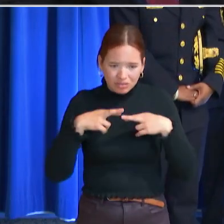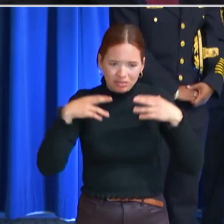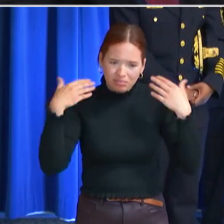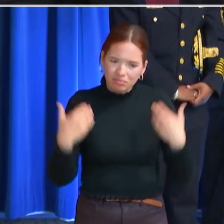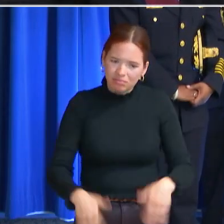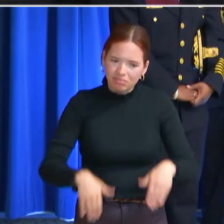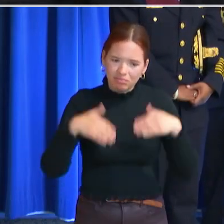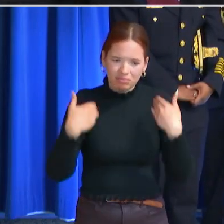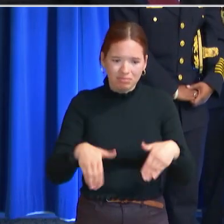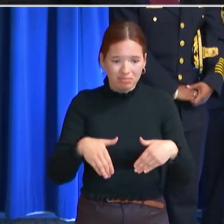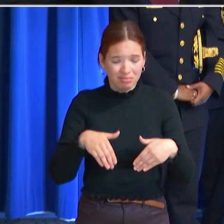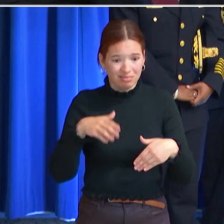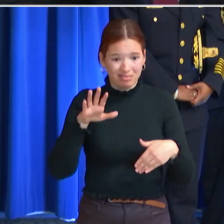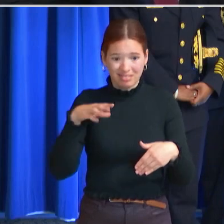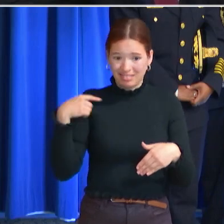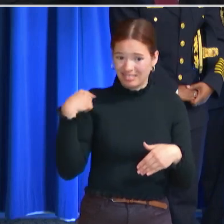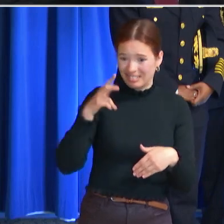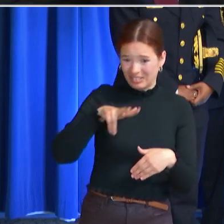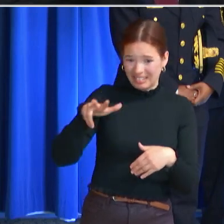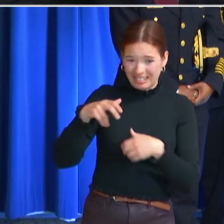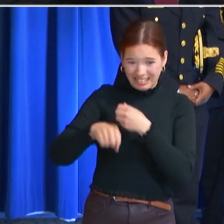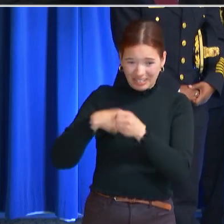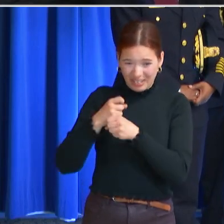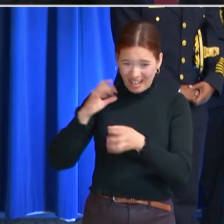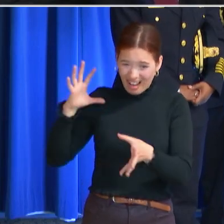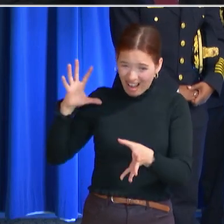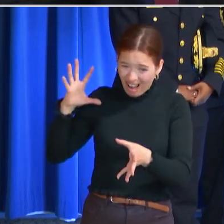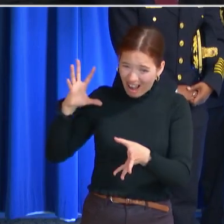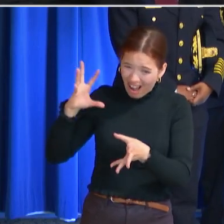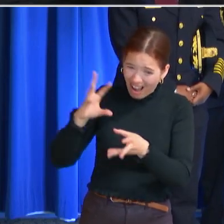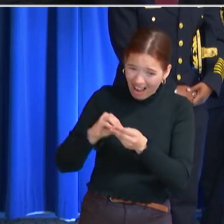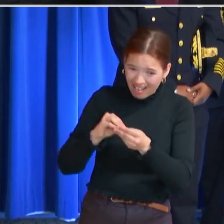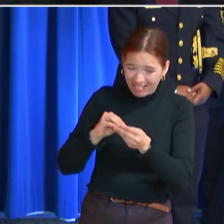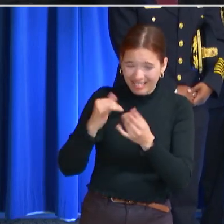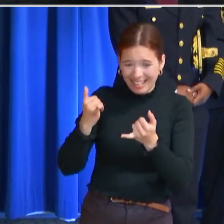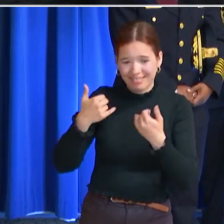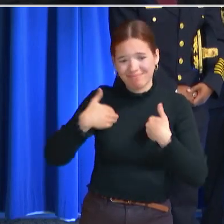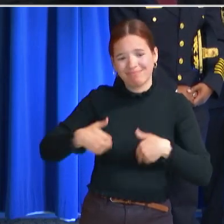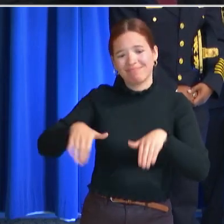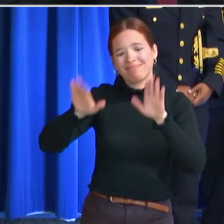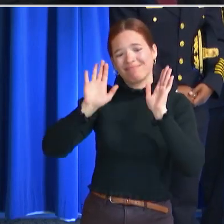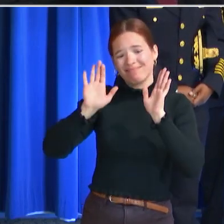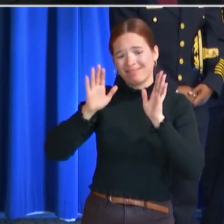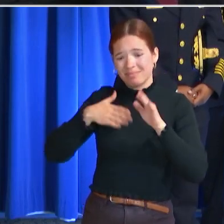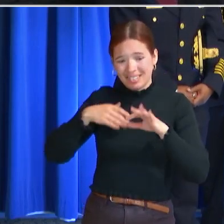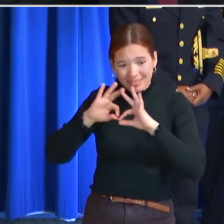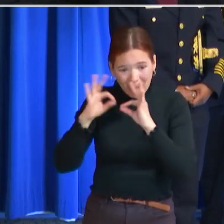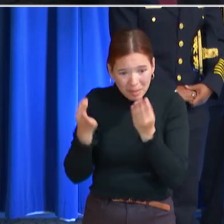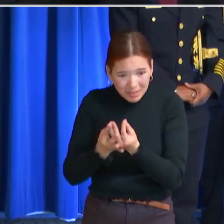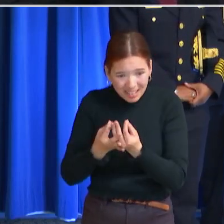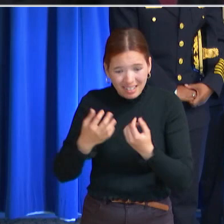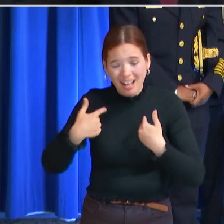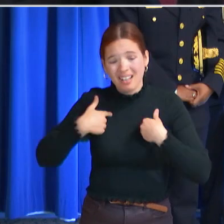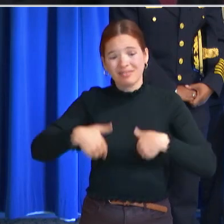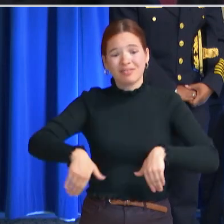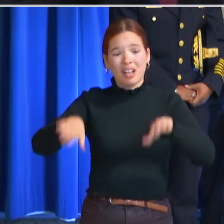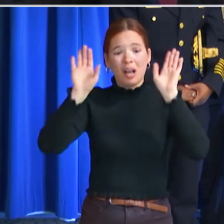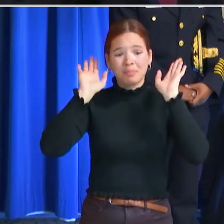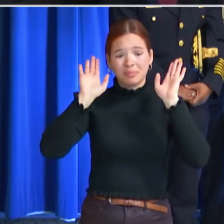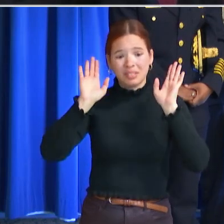last 33 years of my life. Sacrifices to my family, sacrifices to my